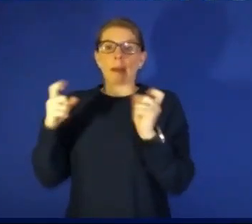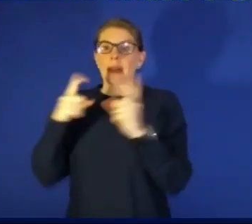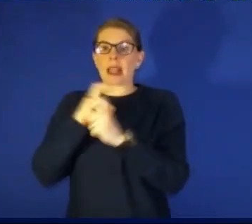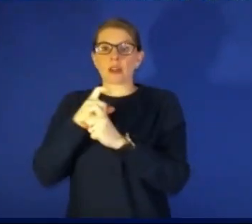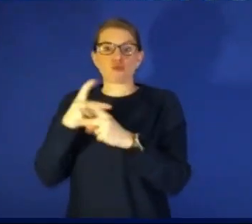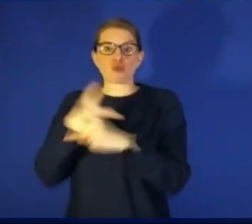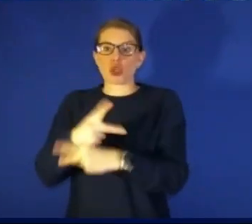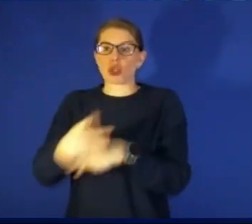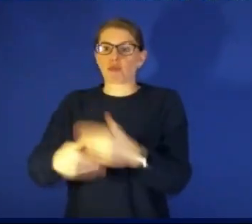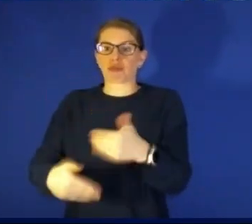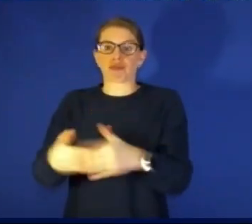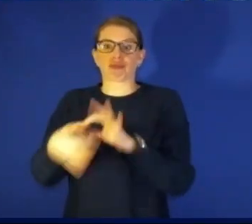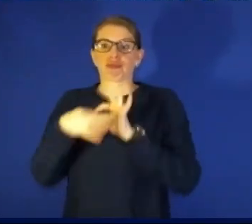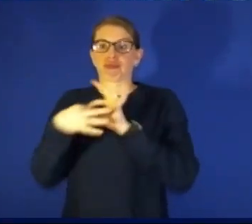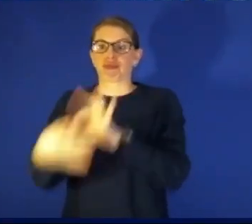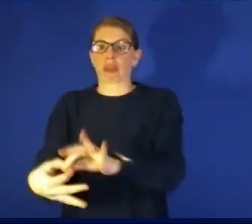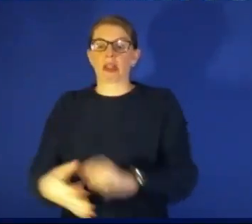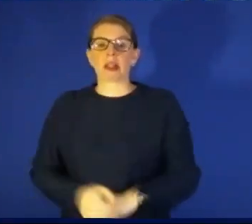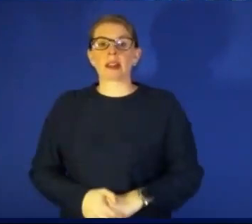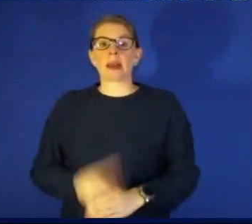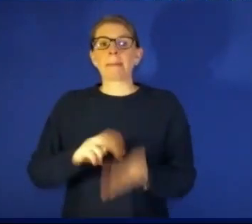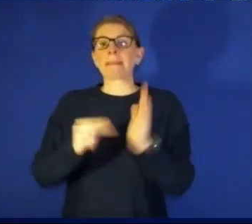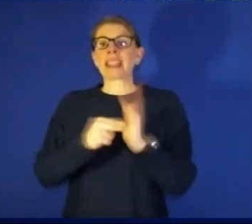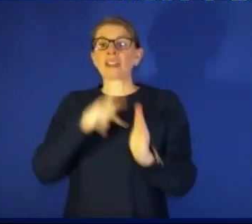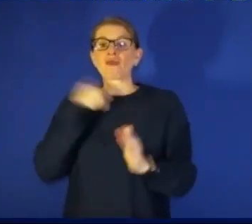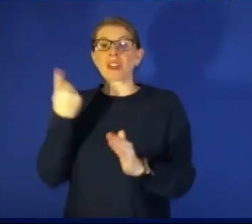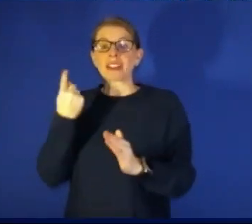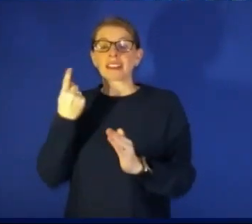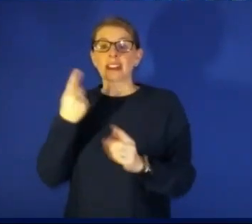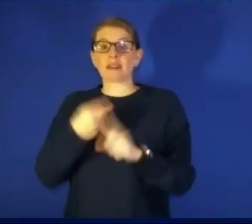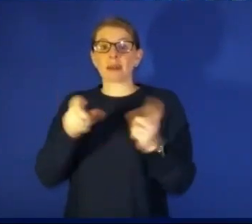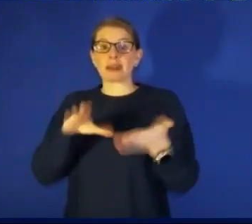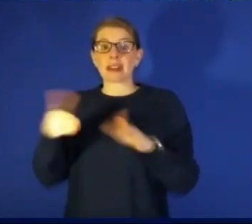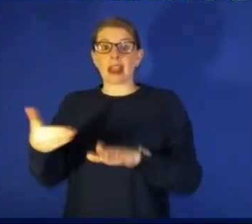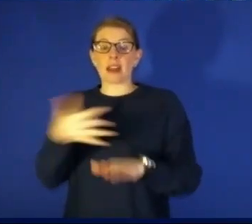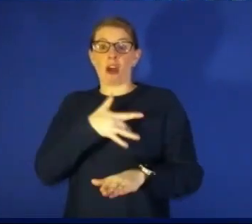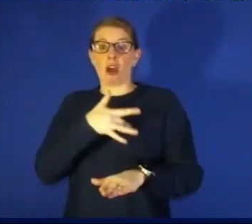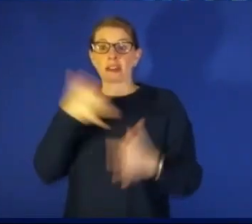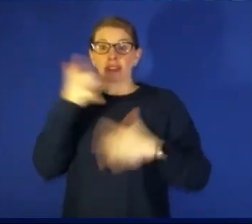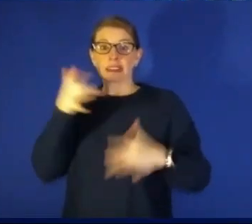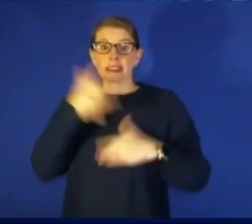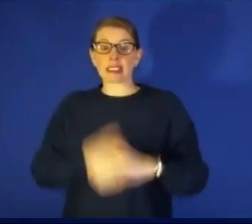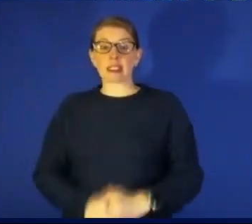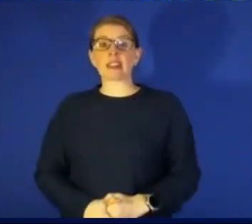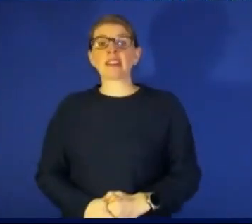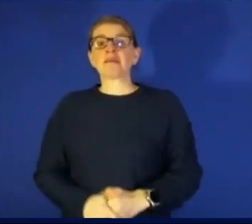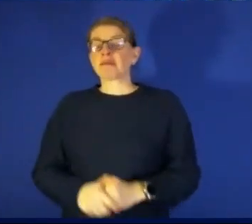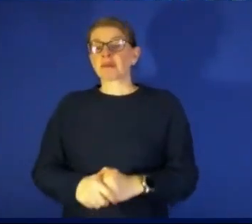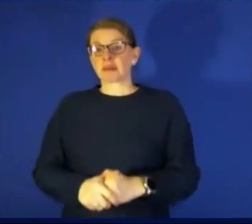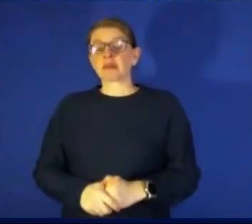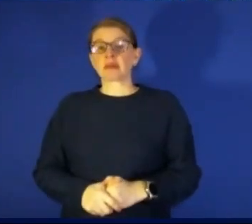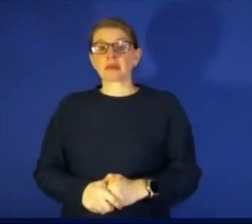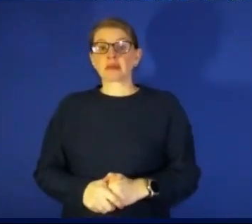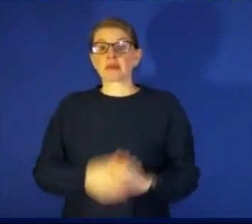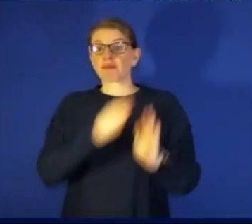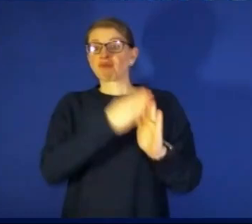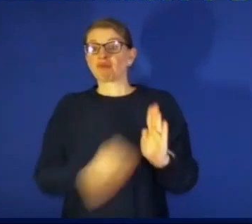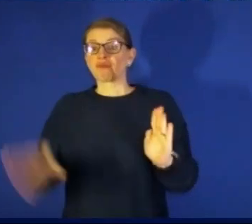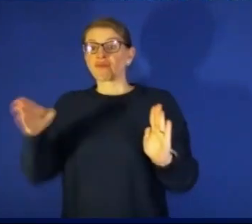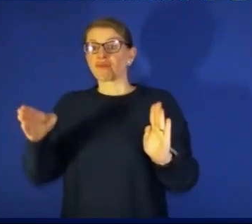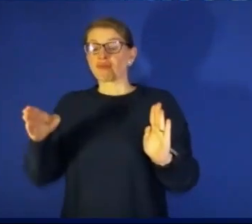These people have an increased risk of dying of heart disease, getting kidney failure, getting blindness. It's a very serious and